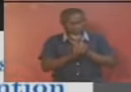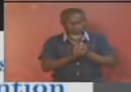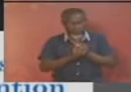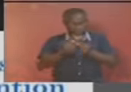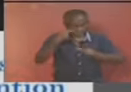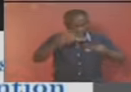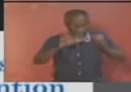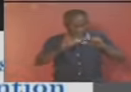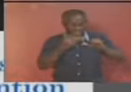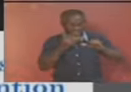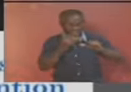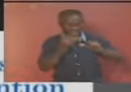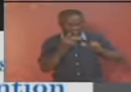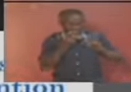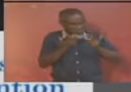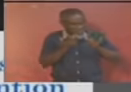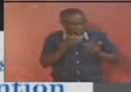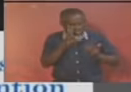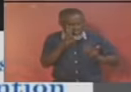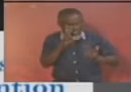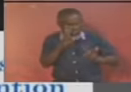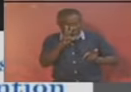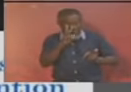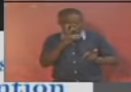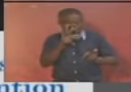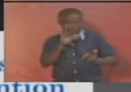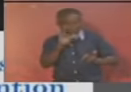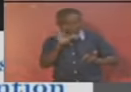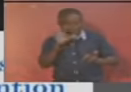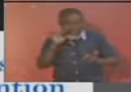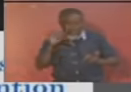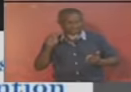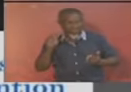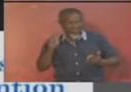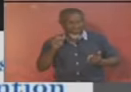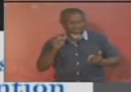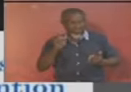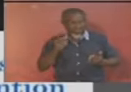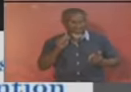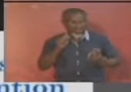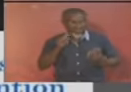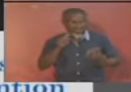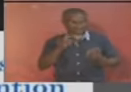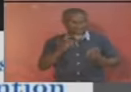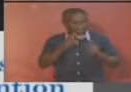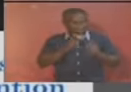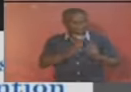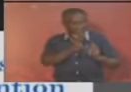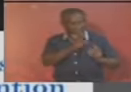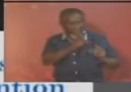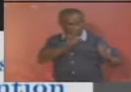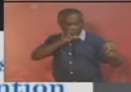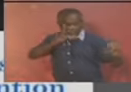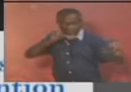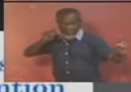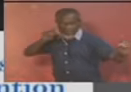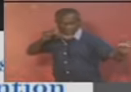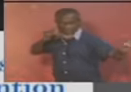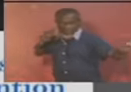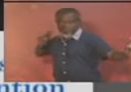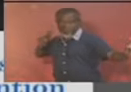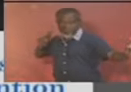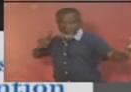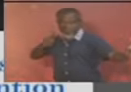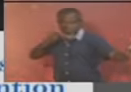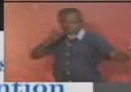at least 6 feet. So at least means it can't be 1 feet, at least 6 feet. You want to ensure that you're washing your hands. And